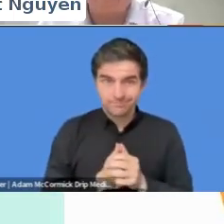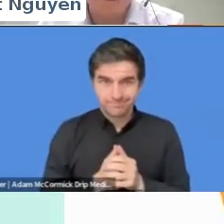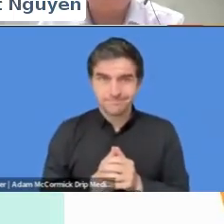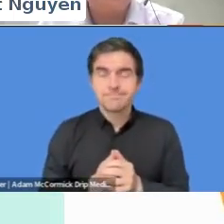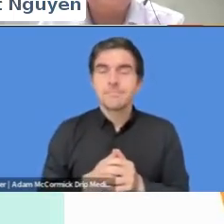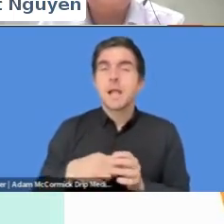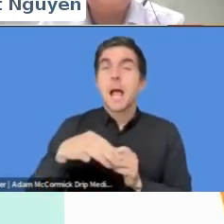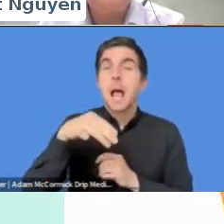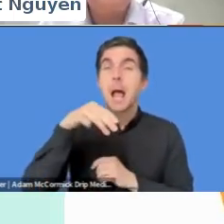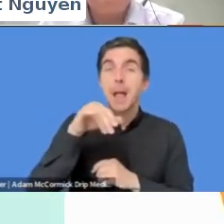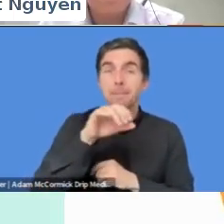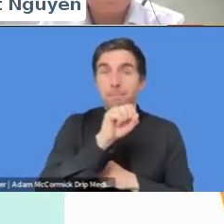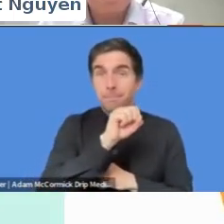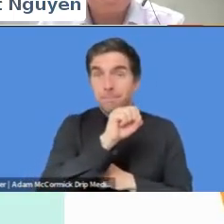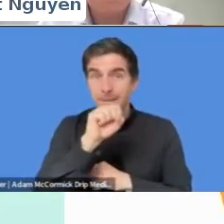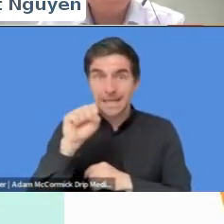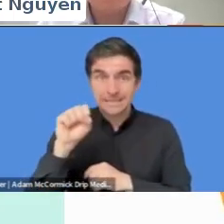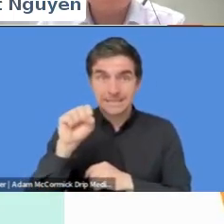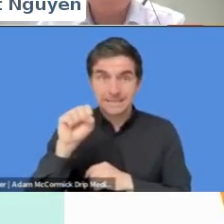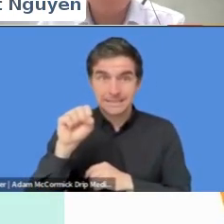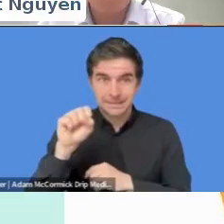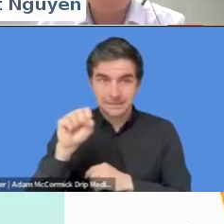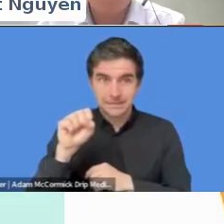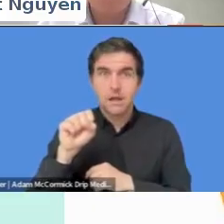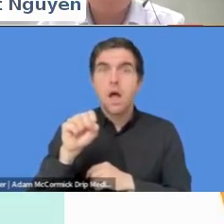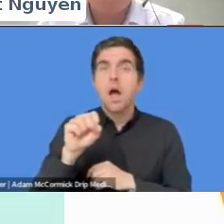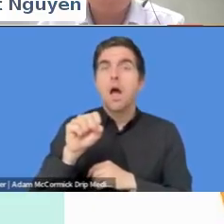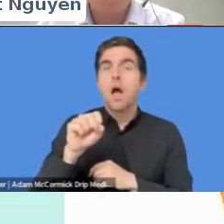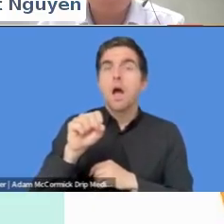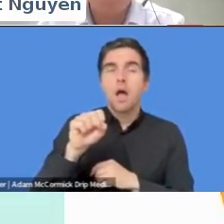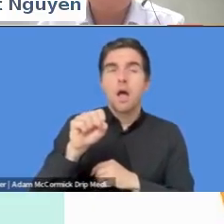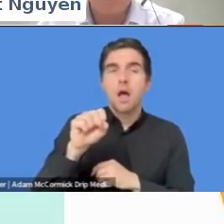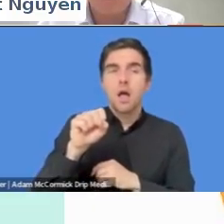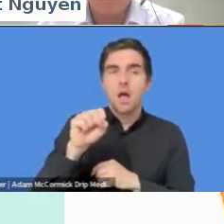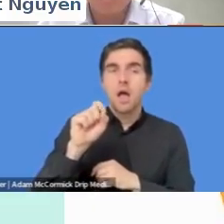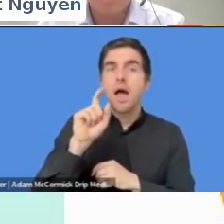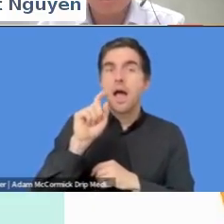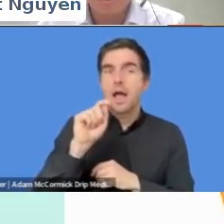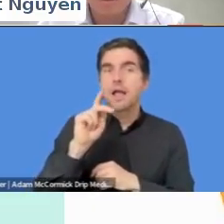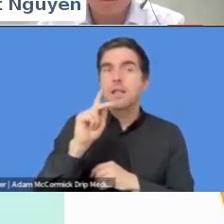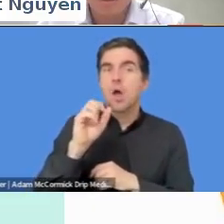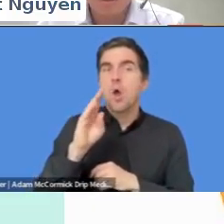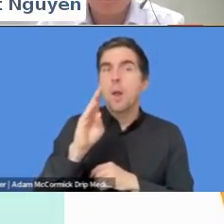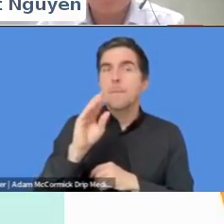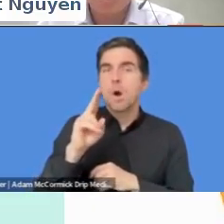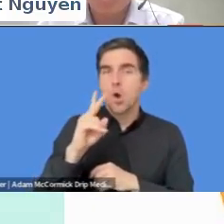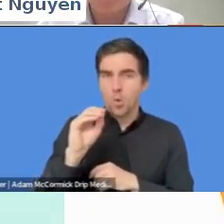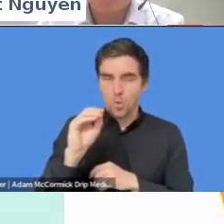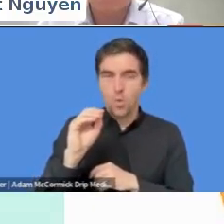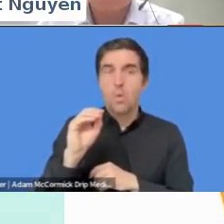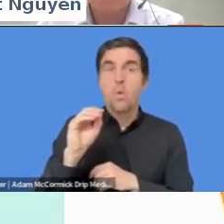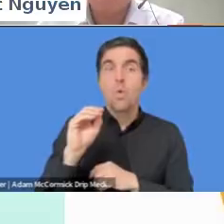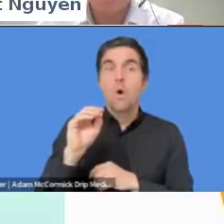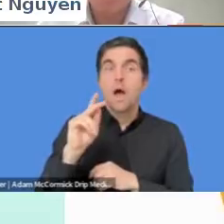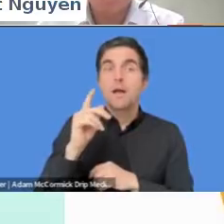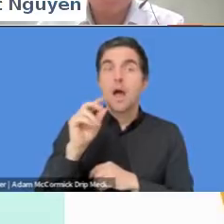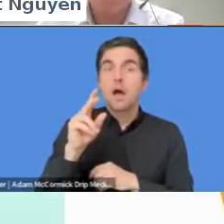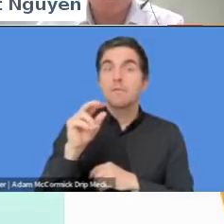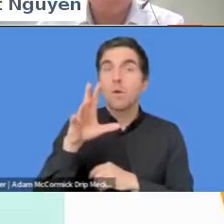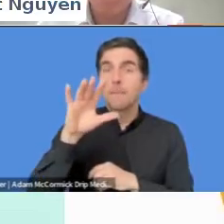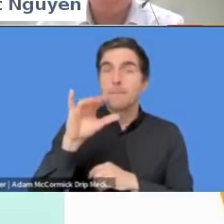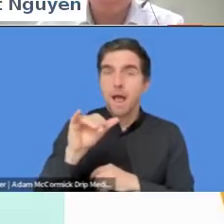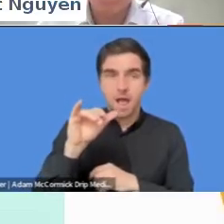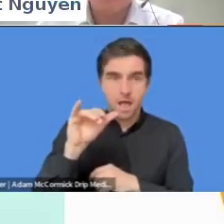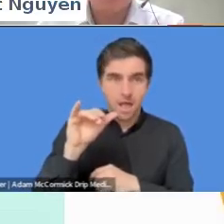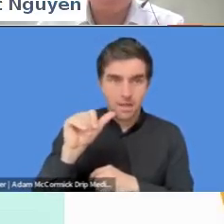Services of Zambia. Miss Malumbo Kumwenda, lecturer,